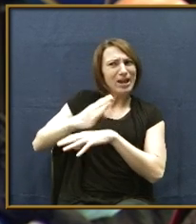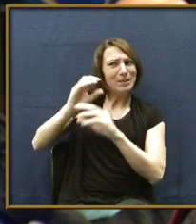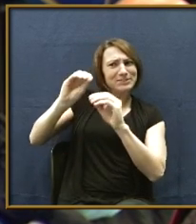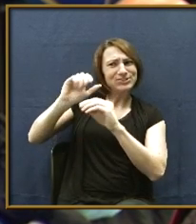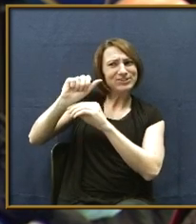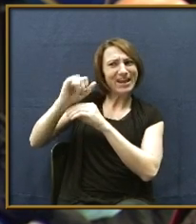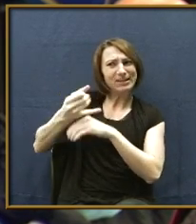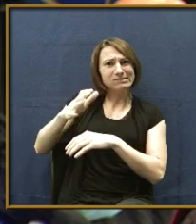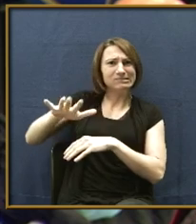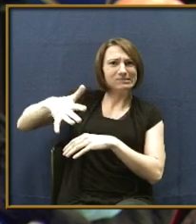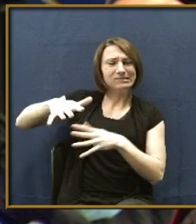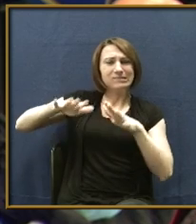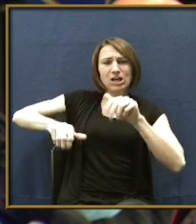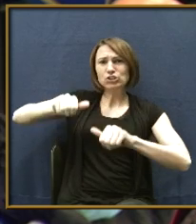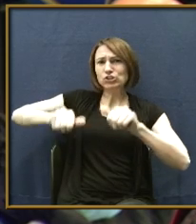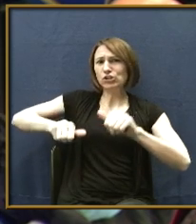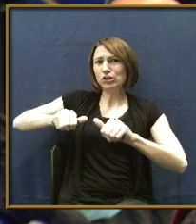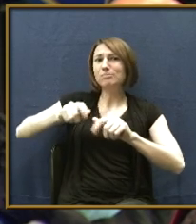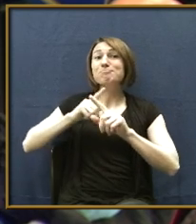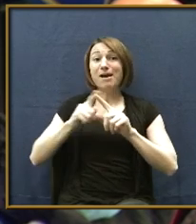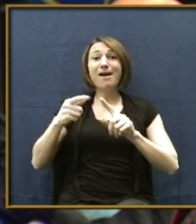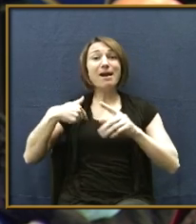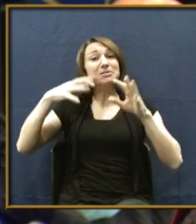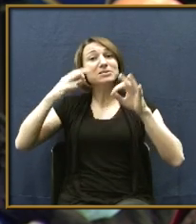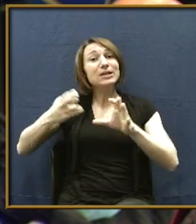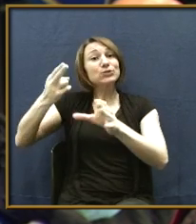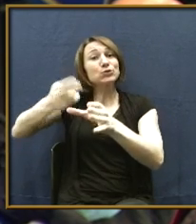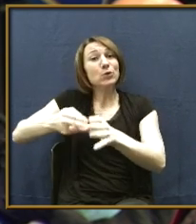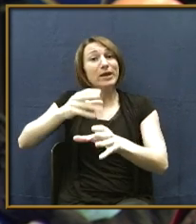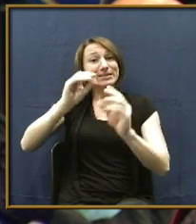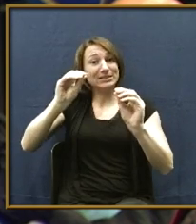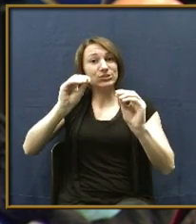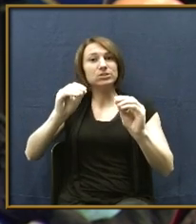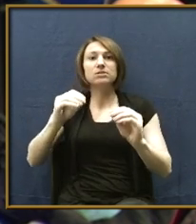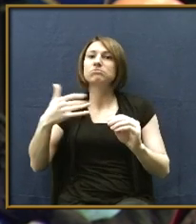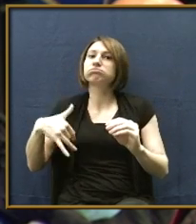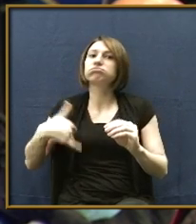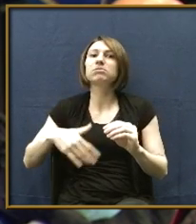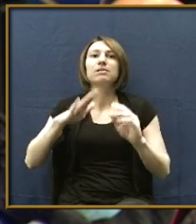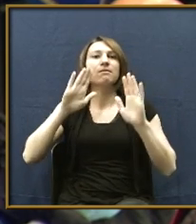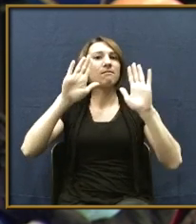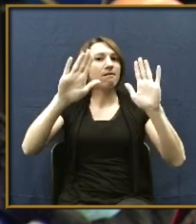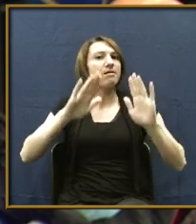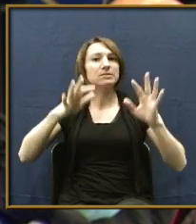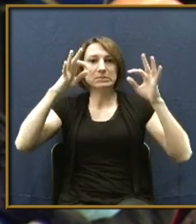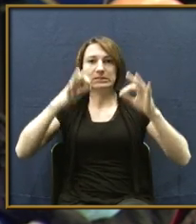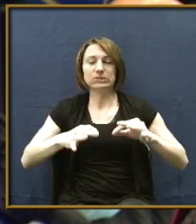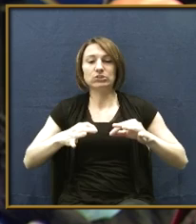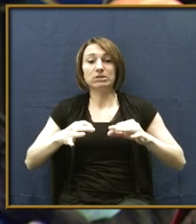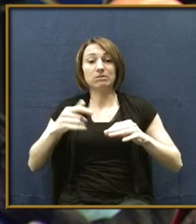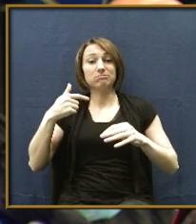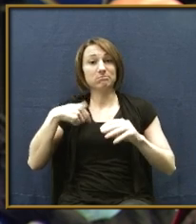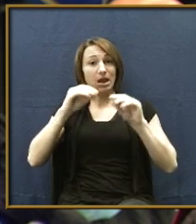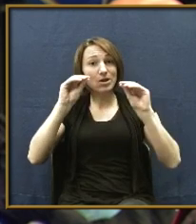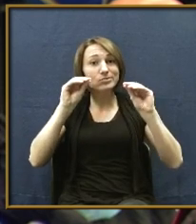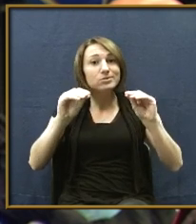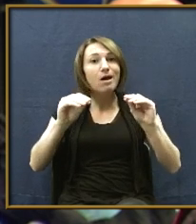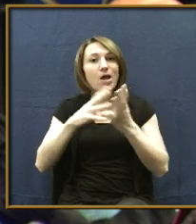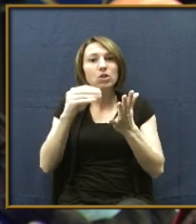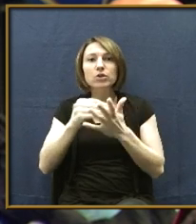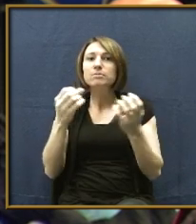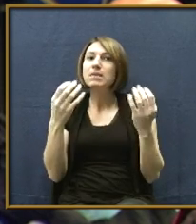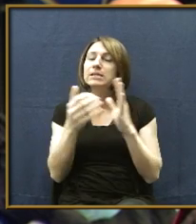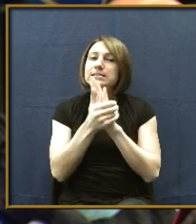It proved to be one of the best choices that I've ever made. As an adjunct professor, I learned many skills that would later help me